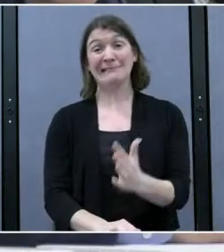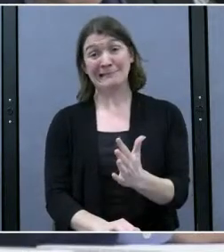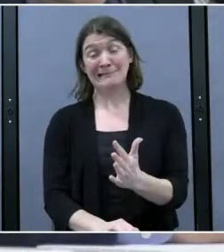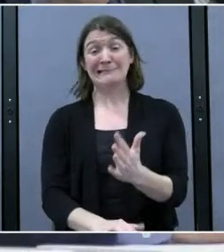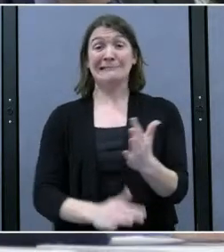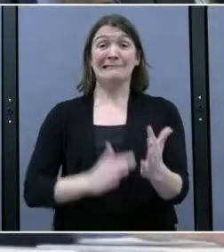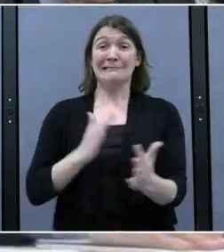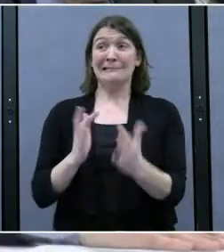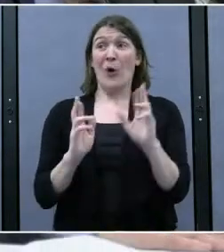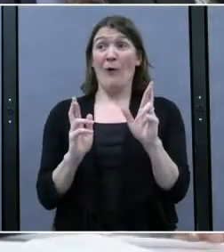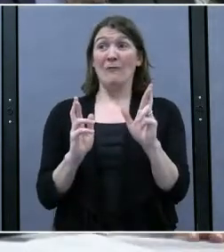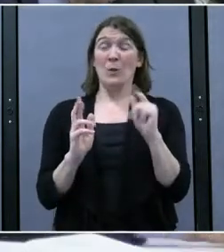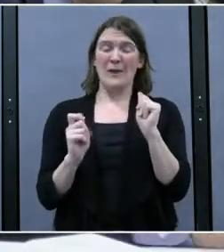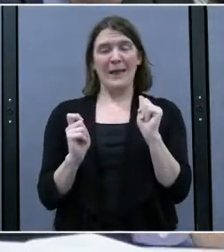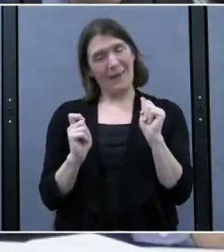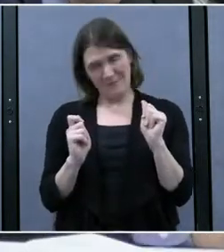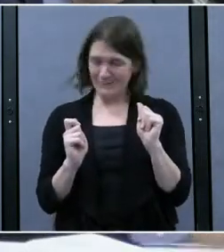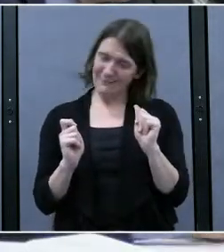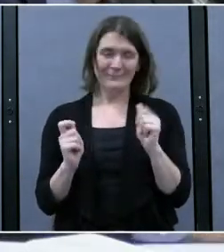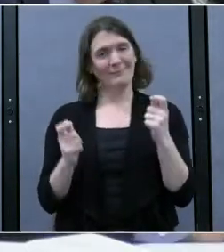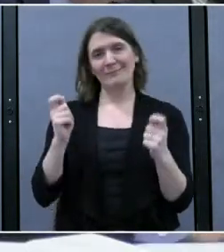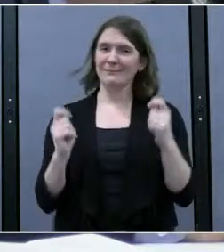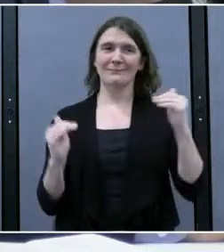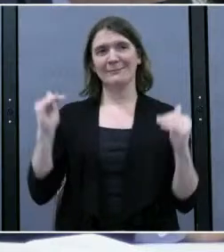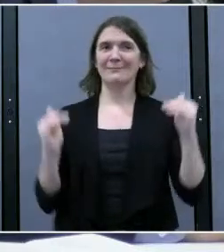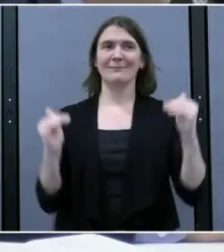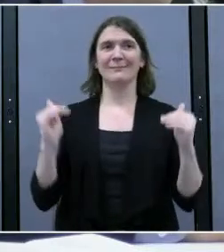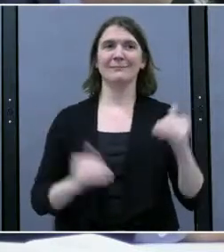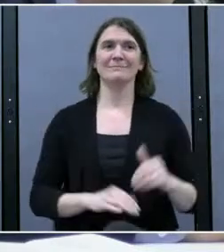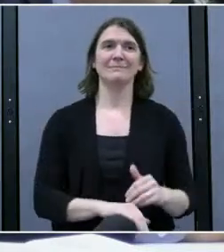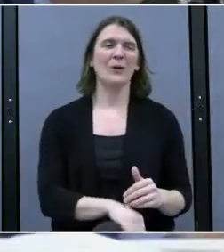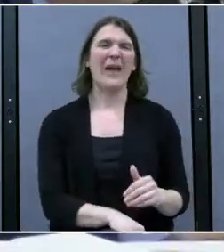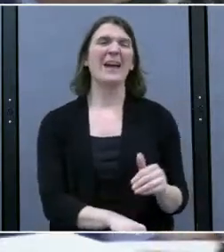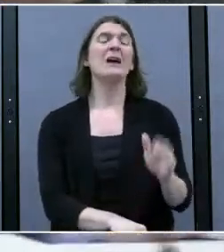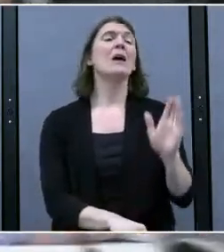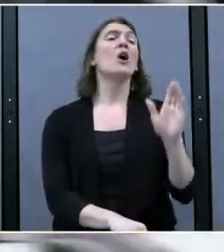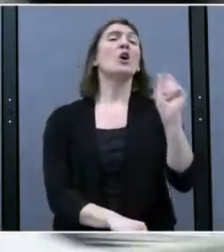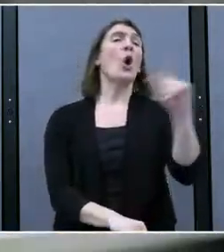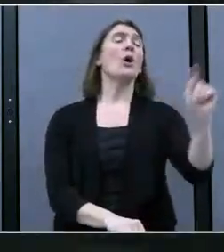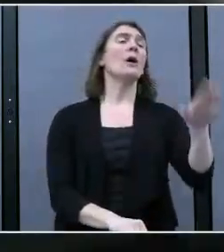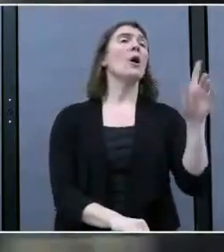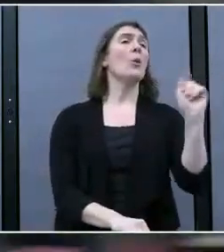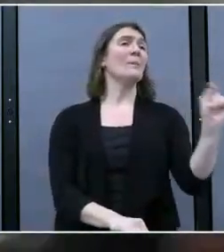we'll calibrate it right. Christine?